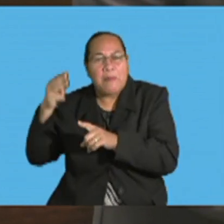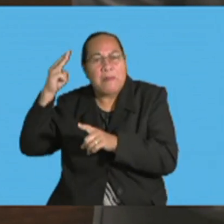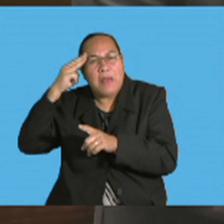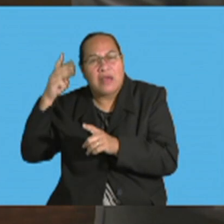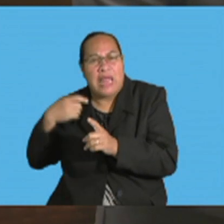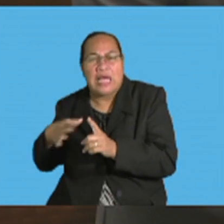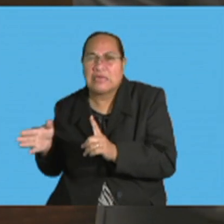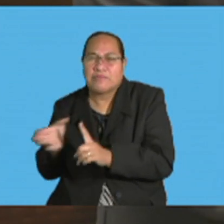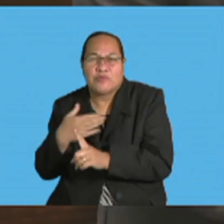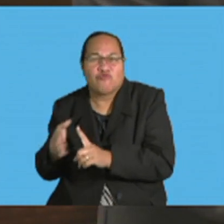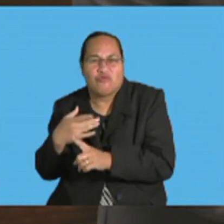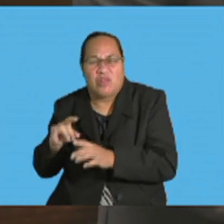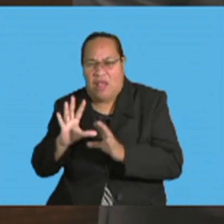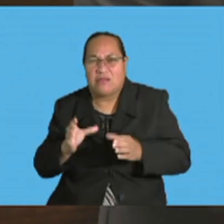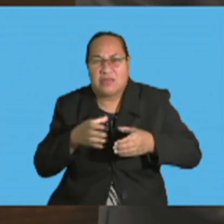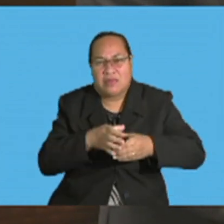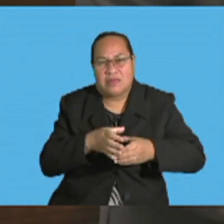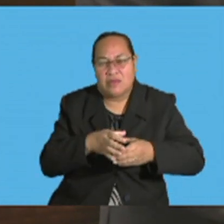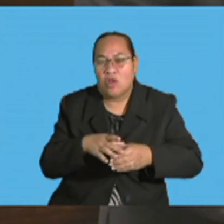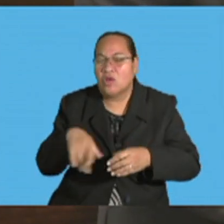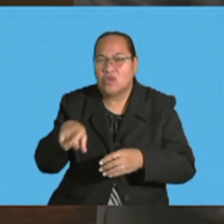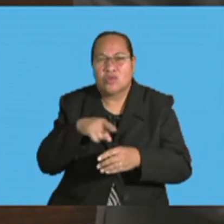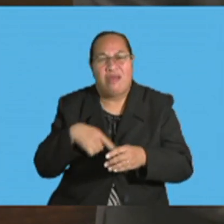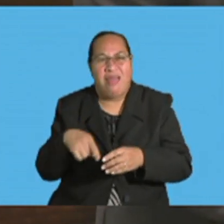view, those men are all cowards.